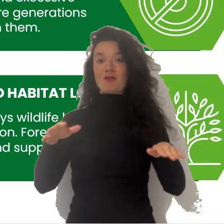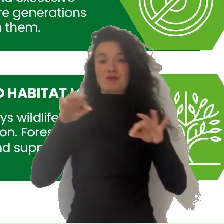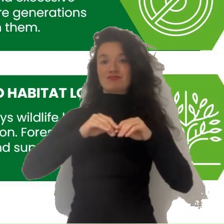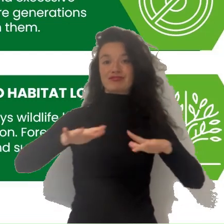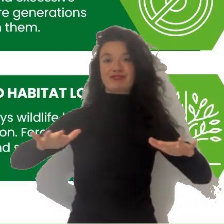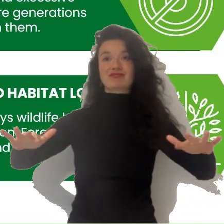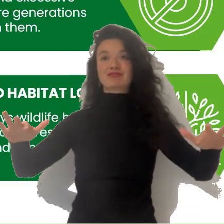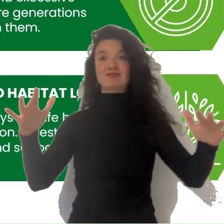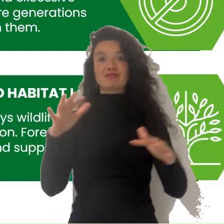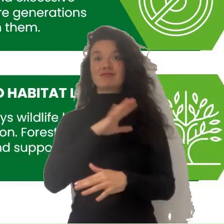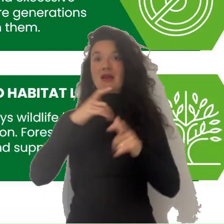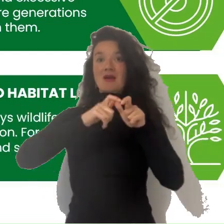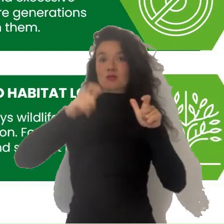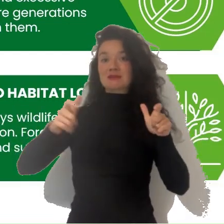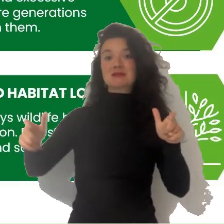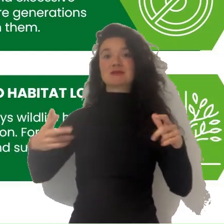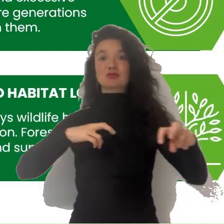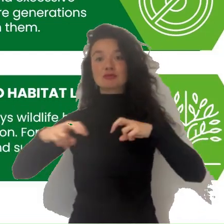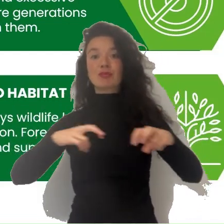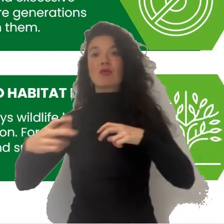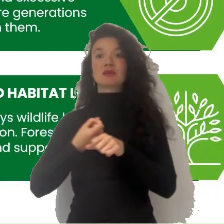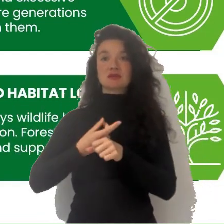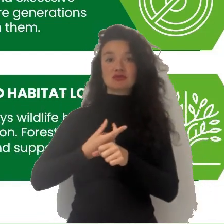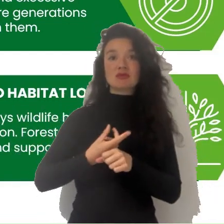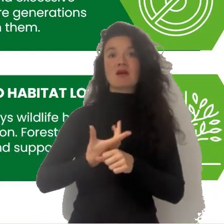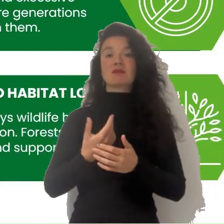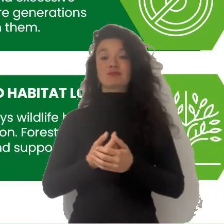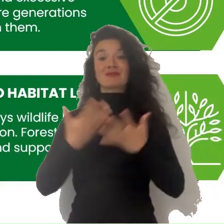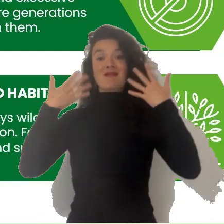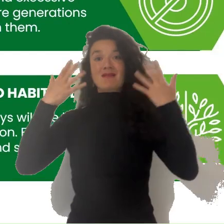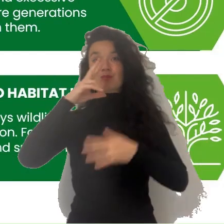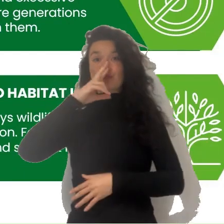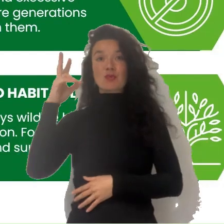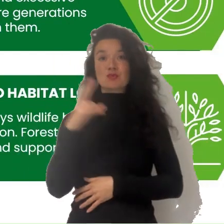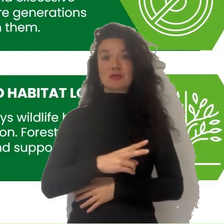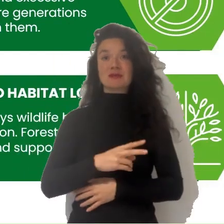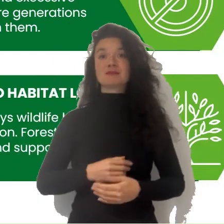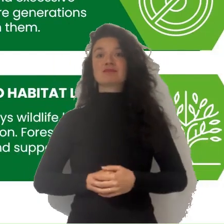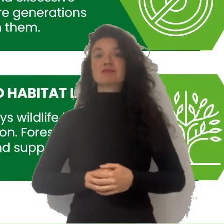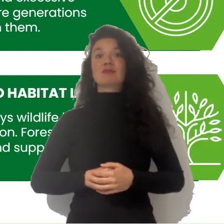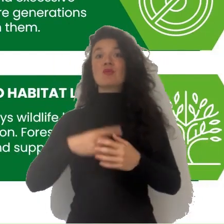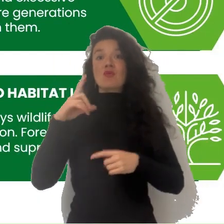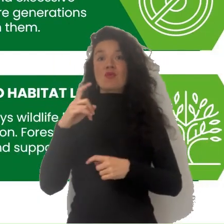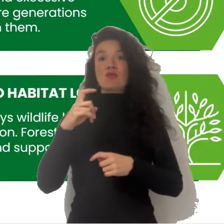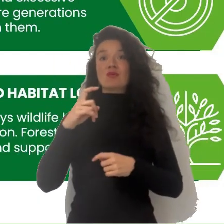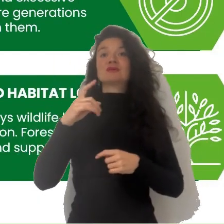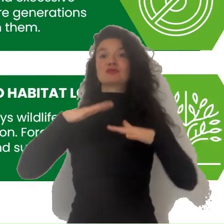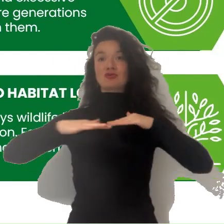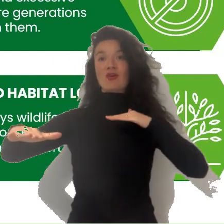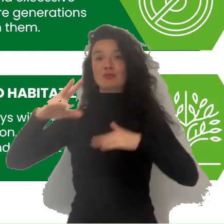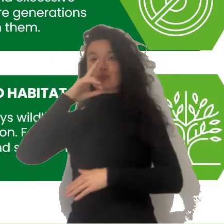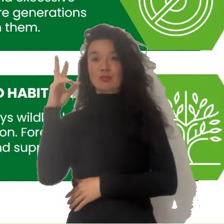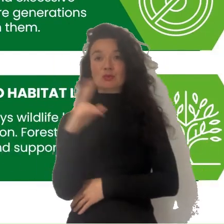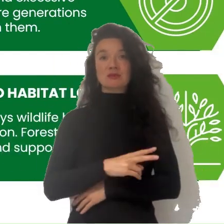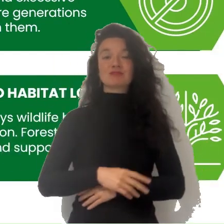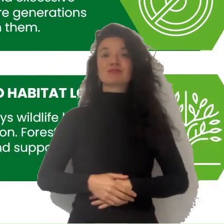our environment and human health. We have the biodiversity loss. Species are disappearing